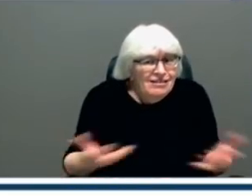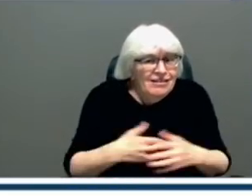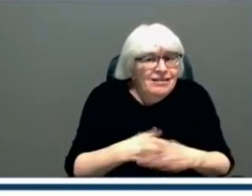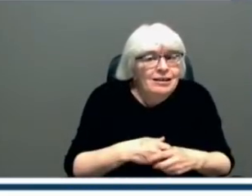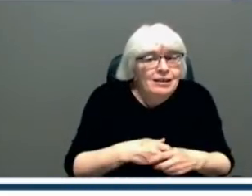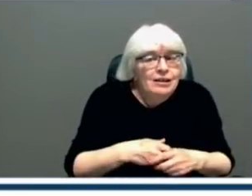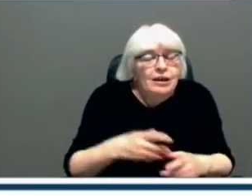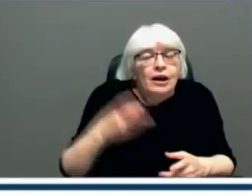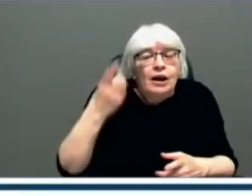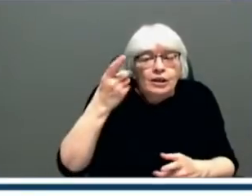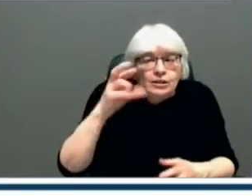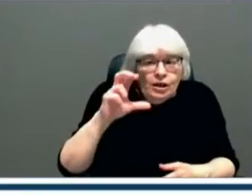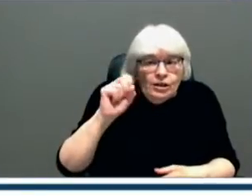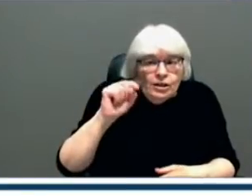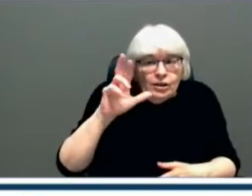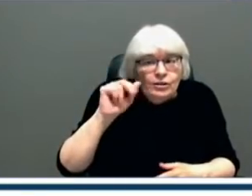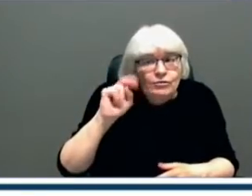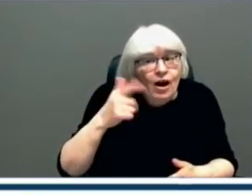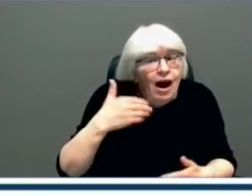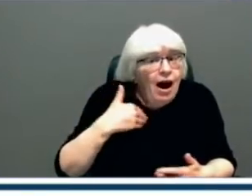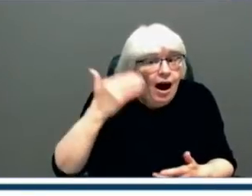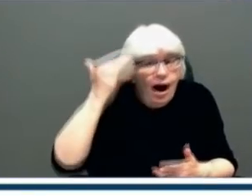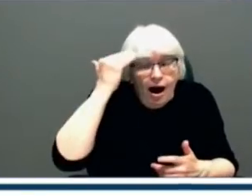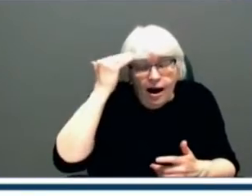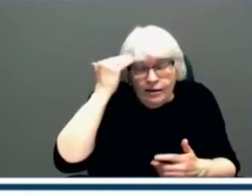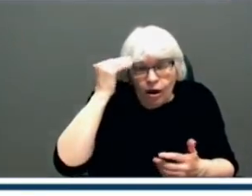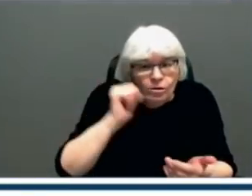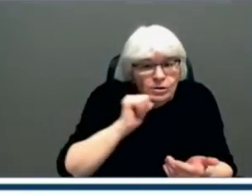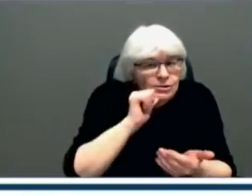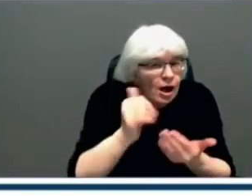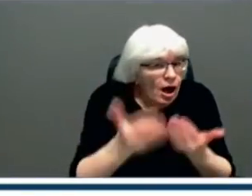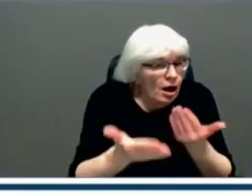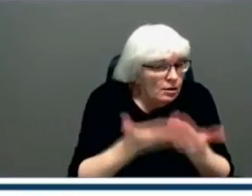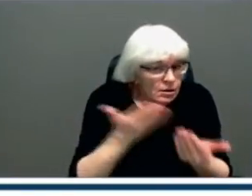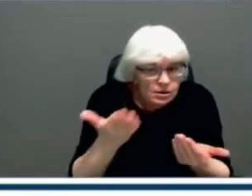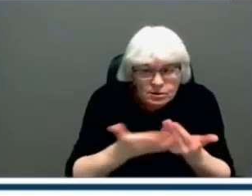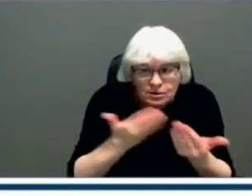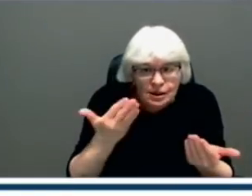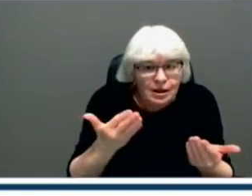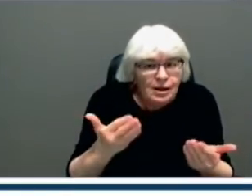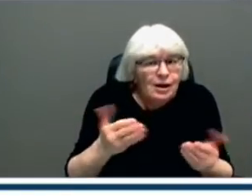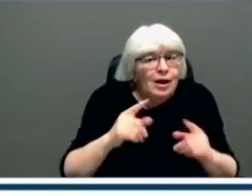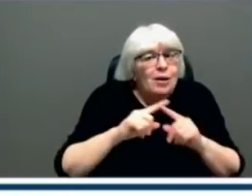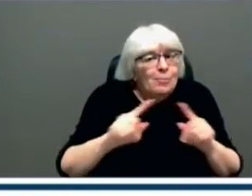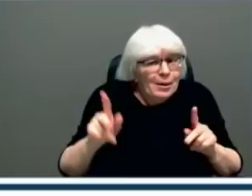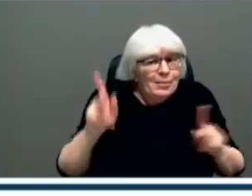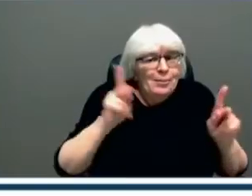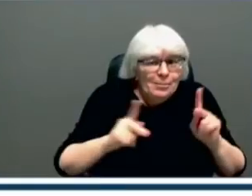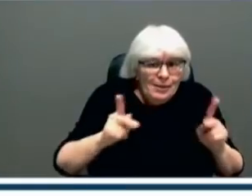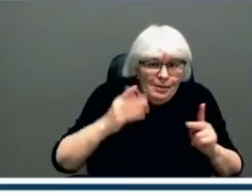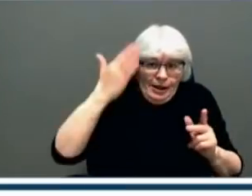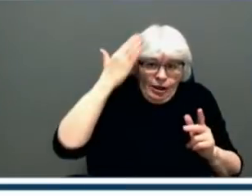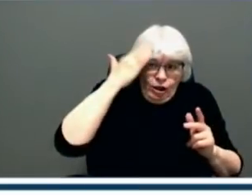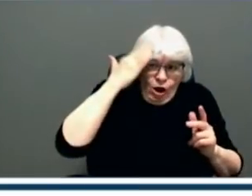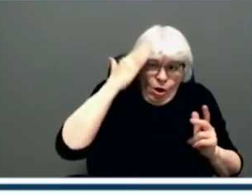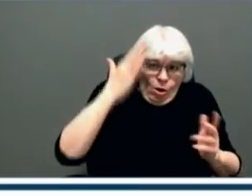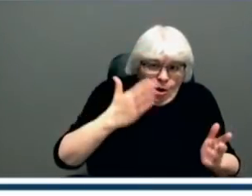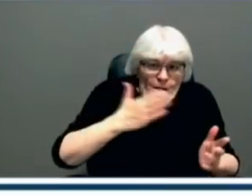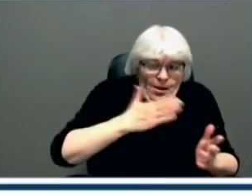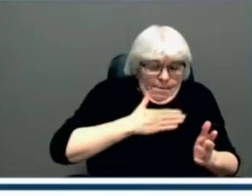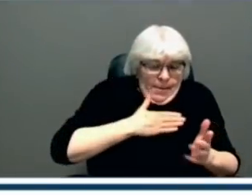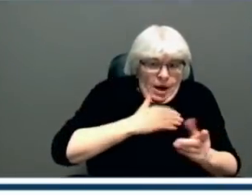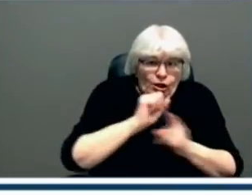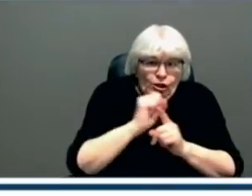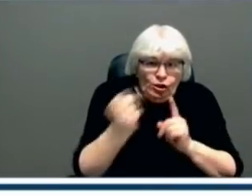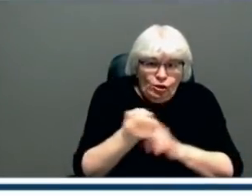time, and ultimately, people need to be aware of their own specific risk factors for